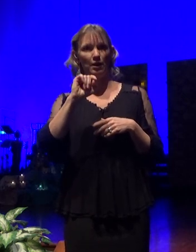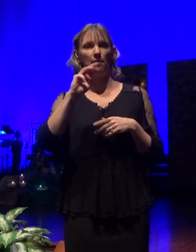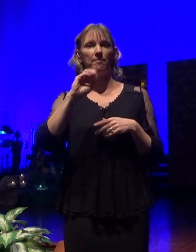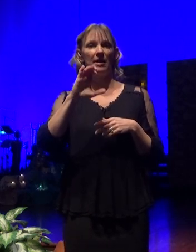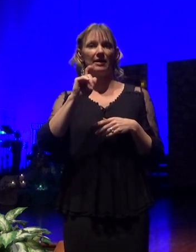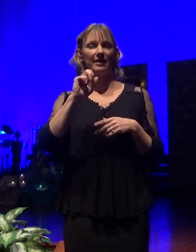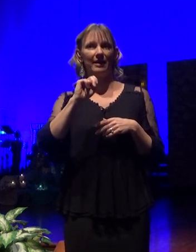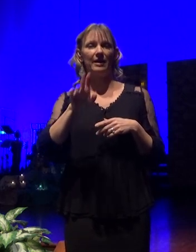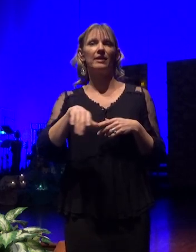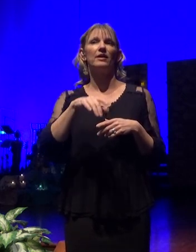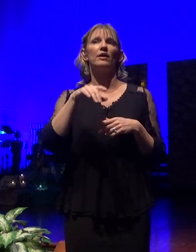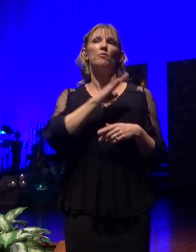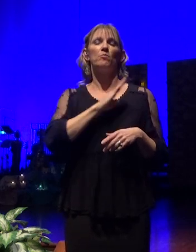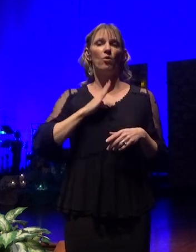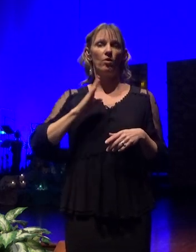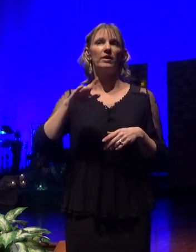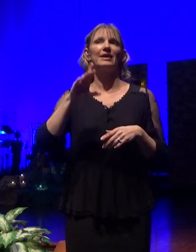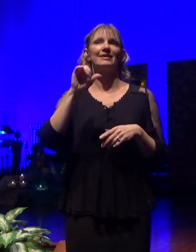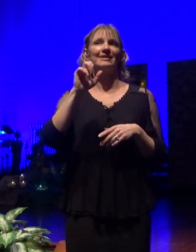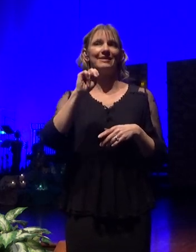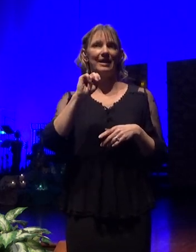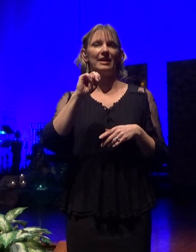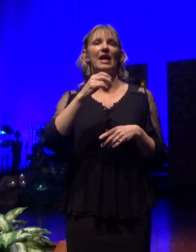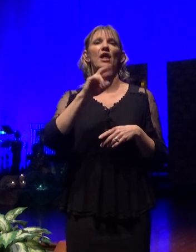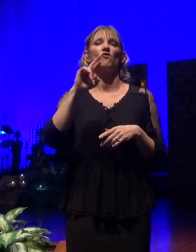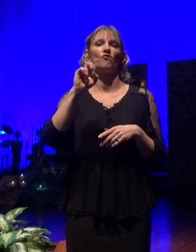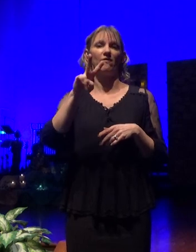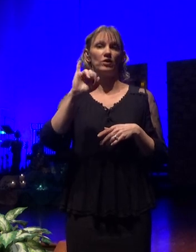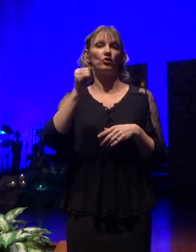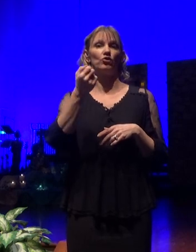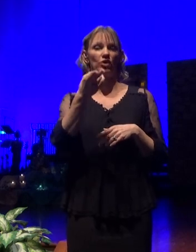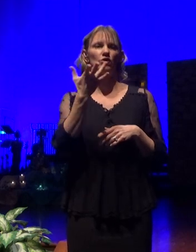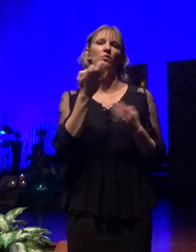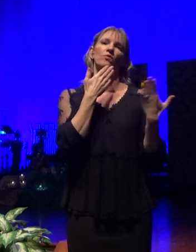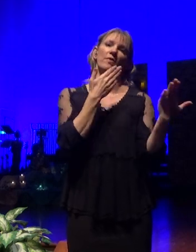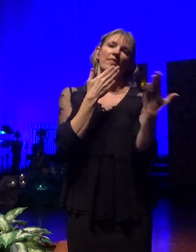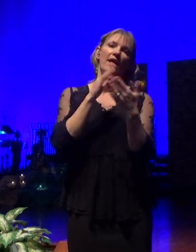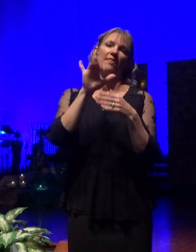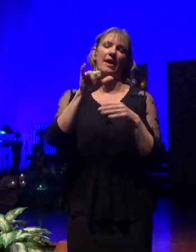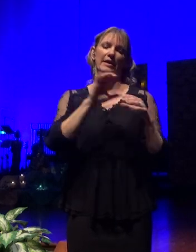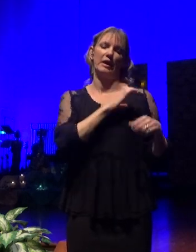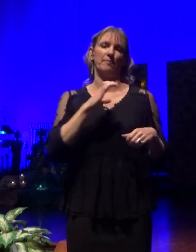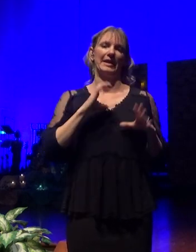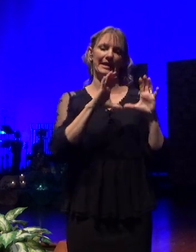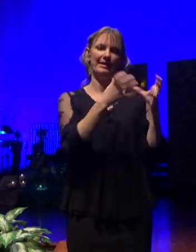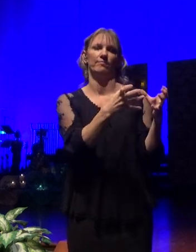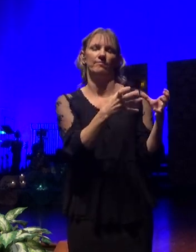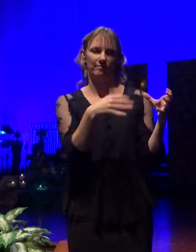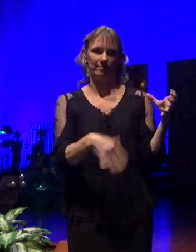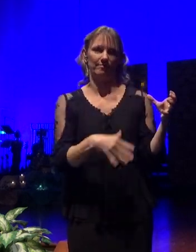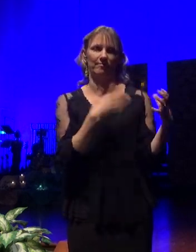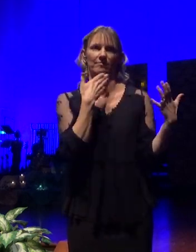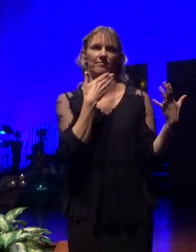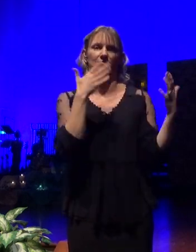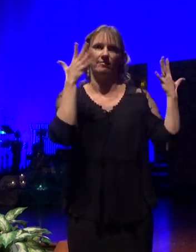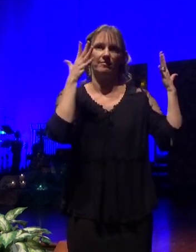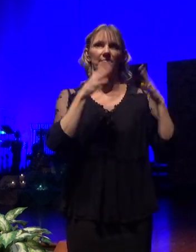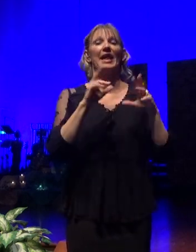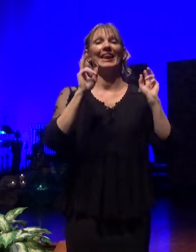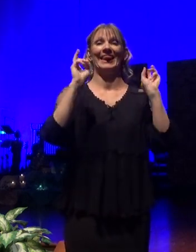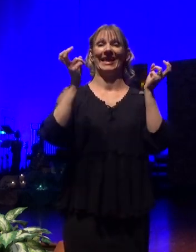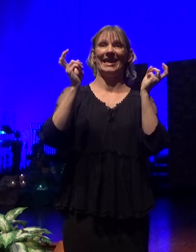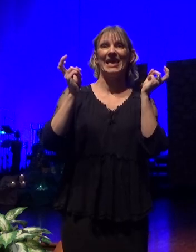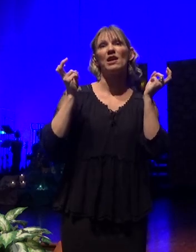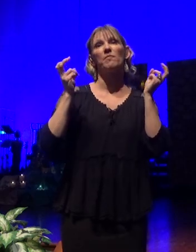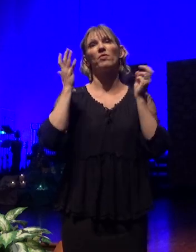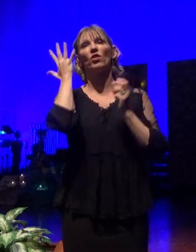board member Dan Hauk and Reverend Josh. So I want to thank the committee, yes. So the theme, the